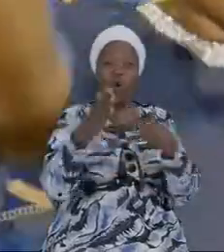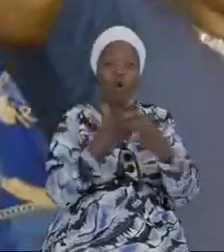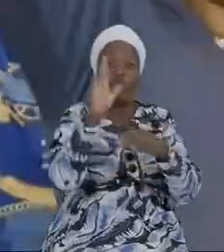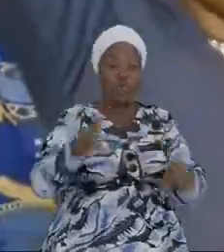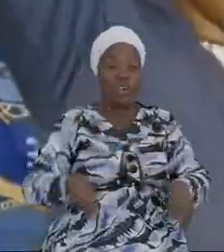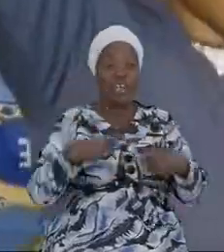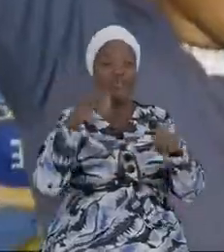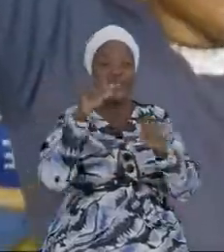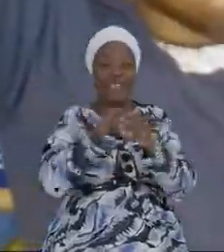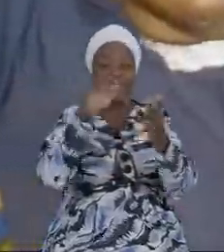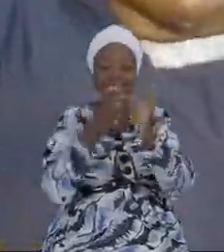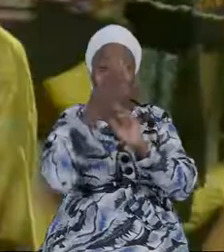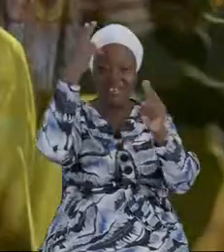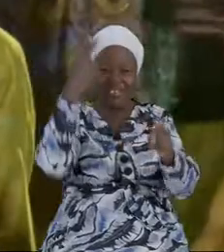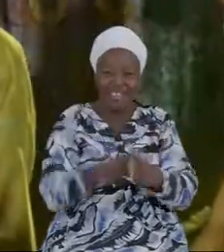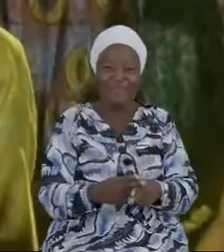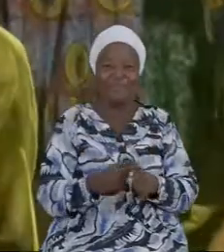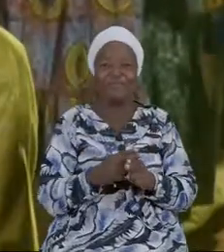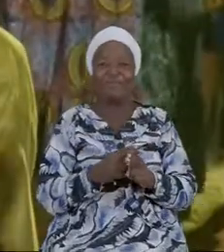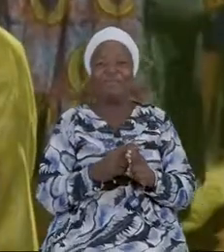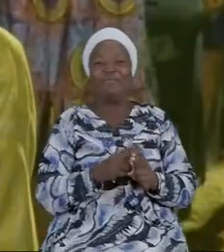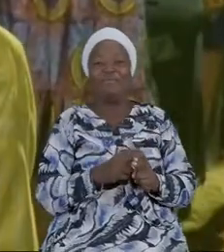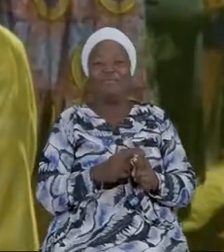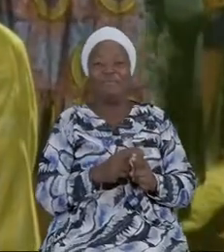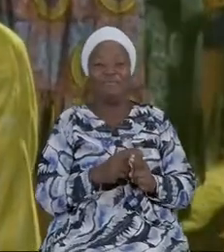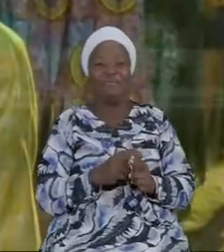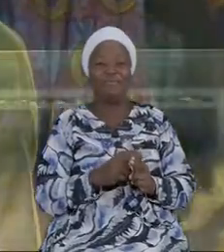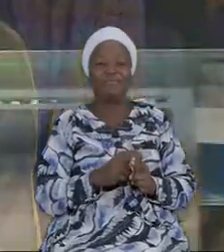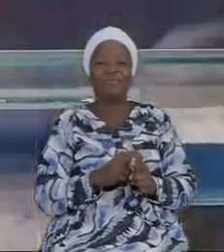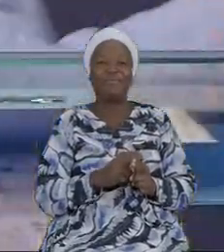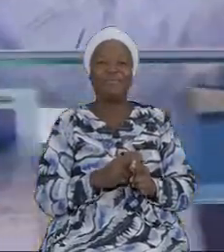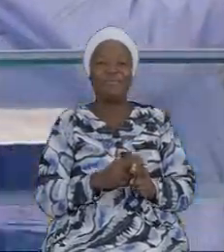your life in Jesus' name.